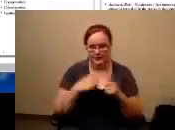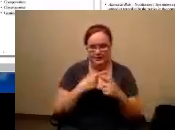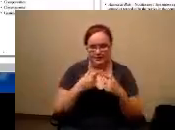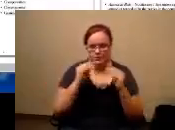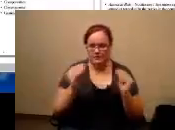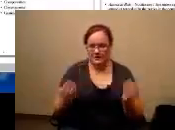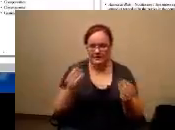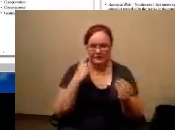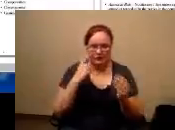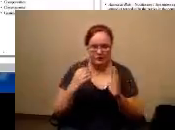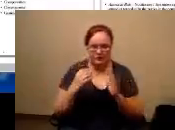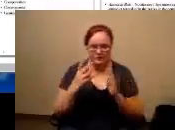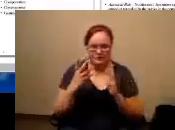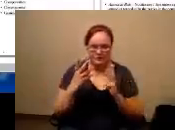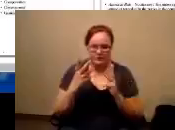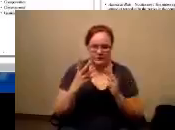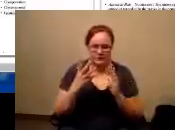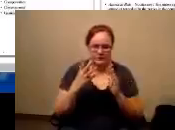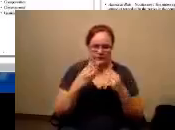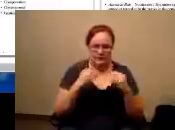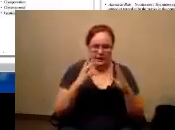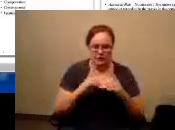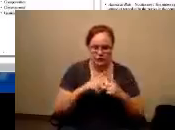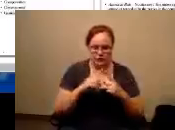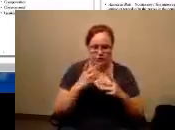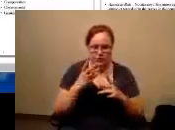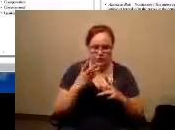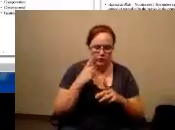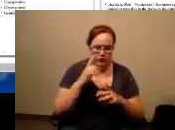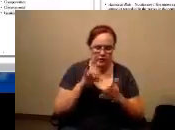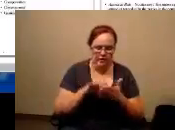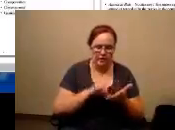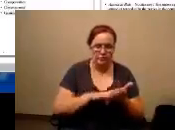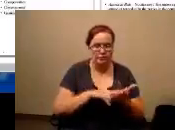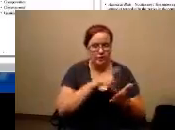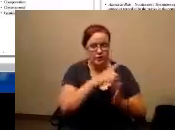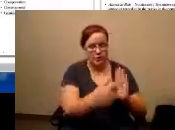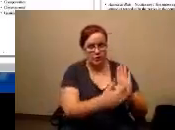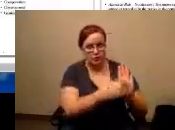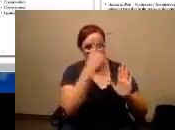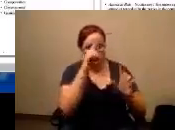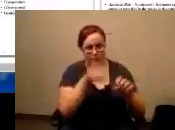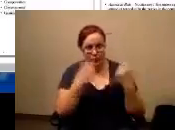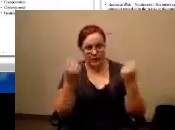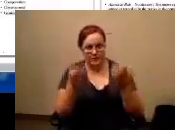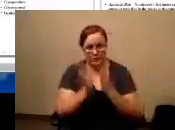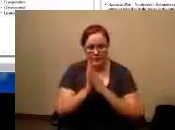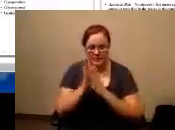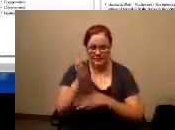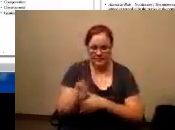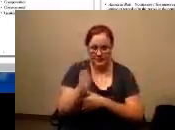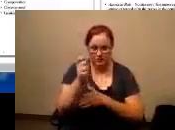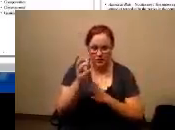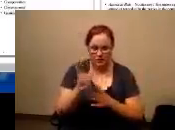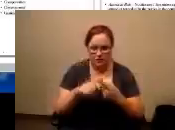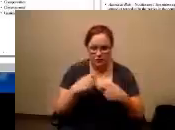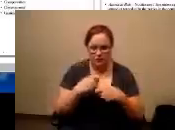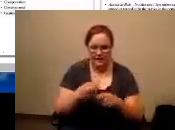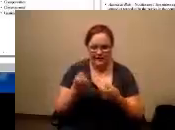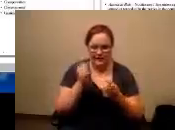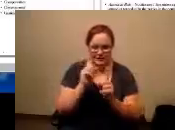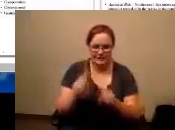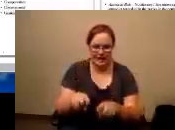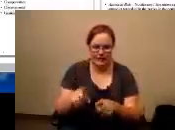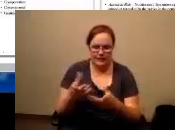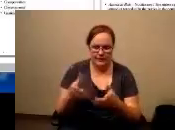to go through the contract. So you would sue for breach, and you would ask the judge to make the seller